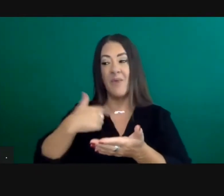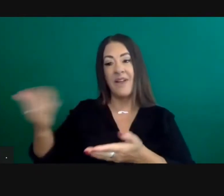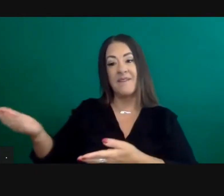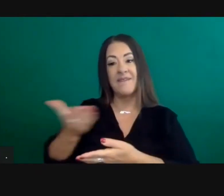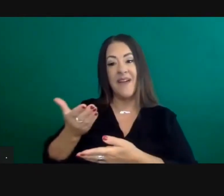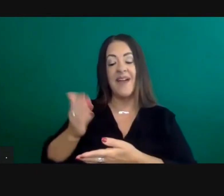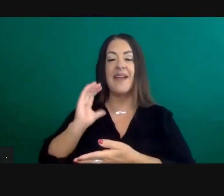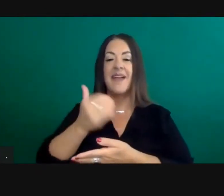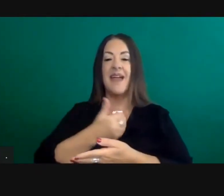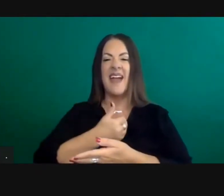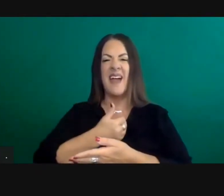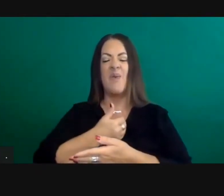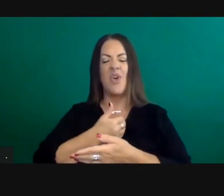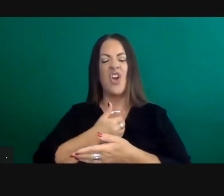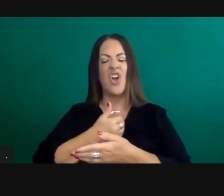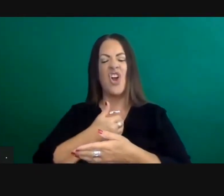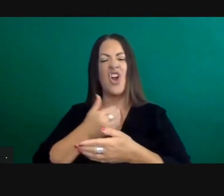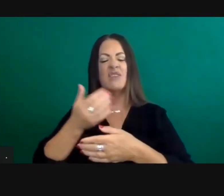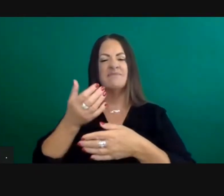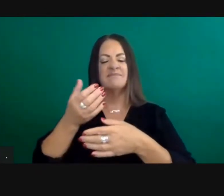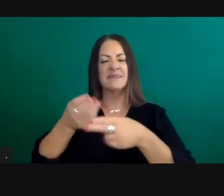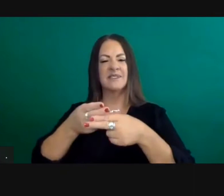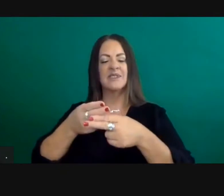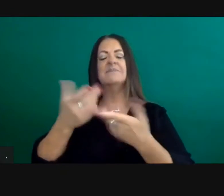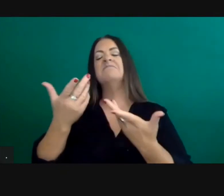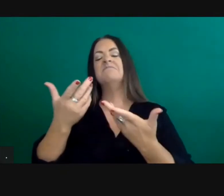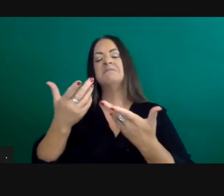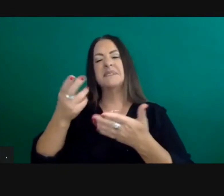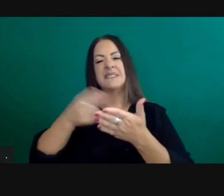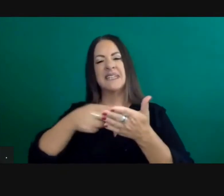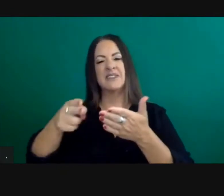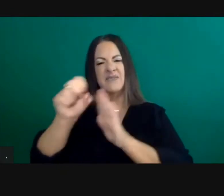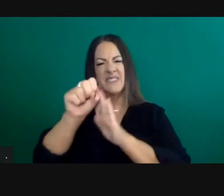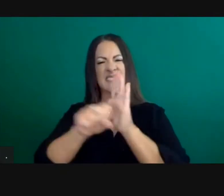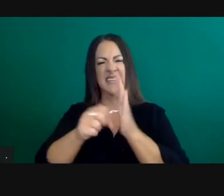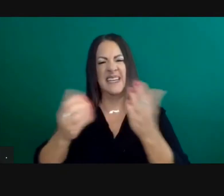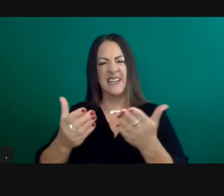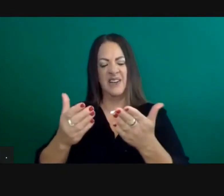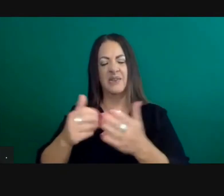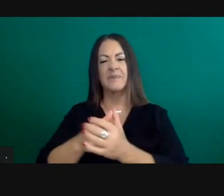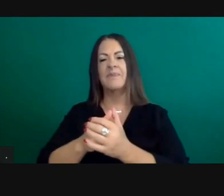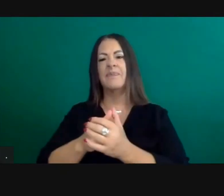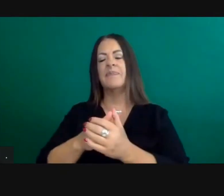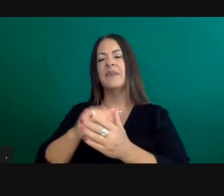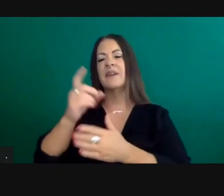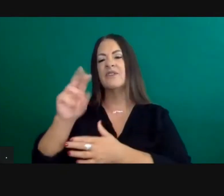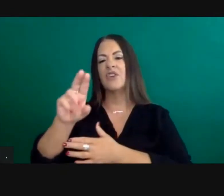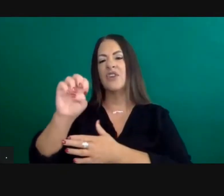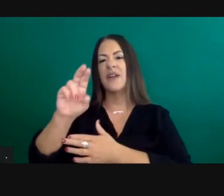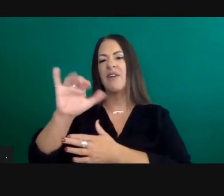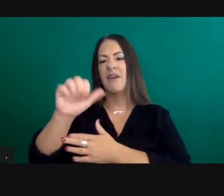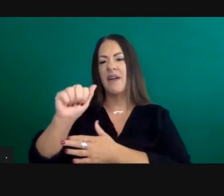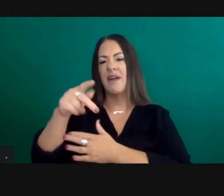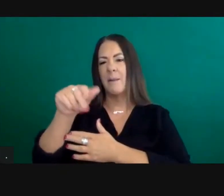acting state health officer, Dr. Erica Pond, to really walk through some of the data and where we are in testing.